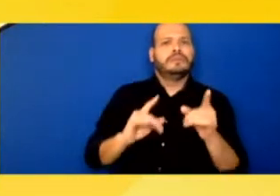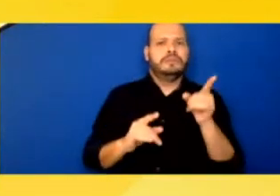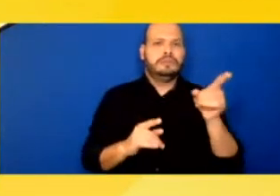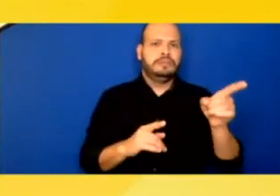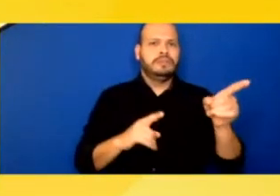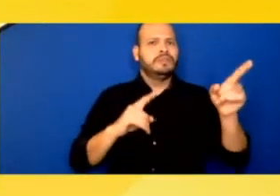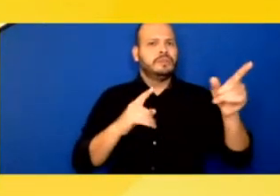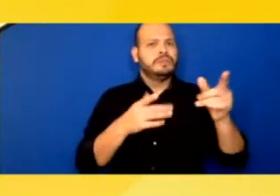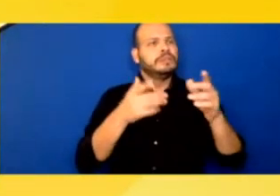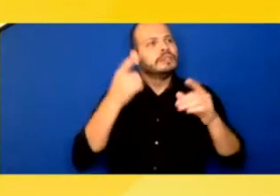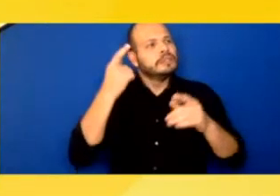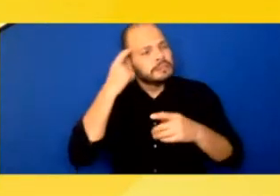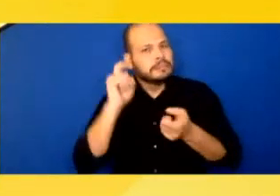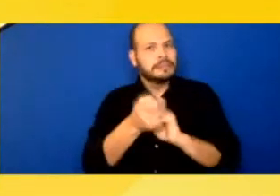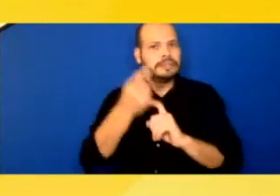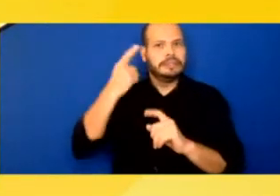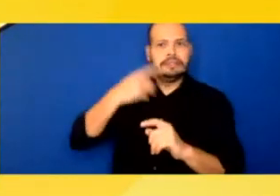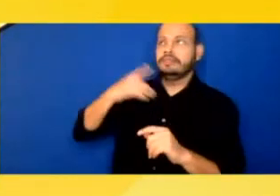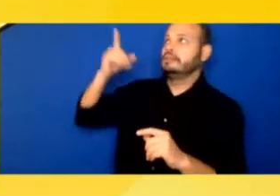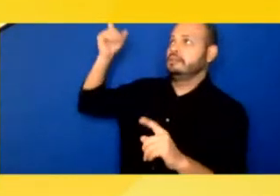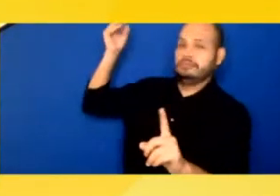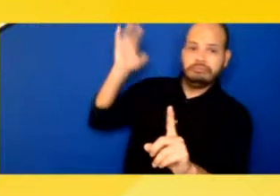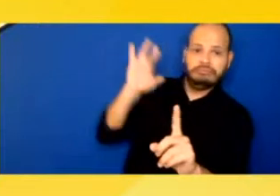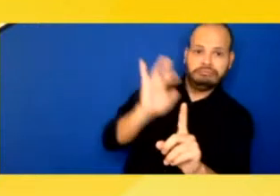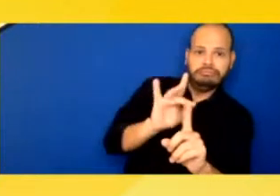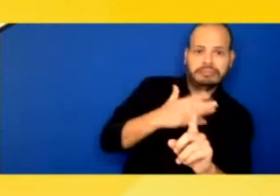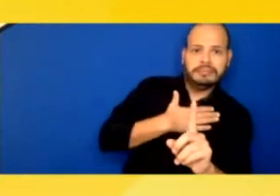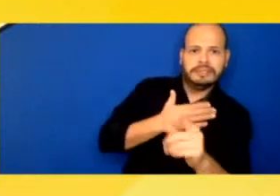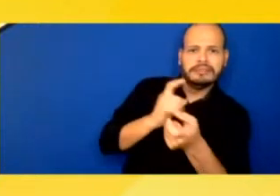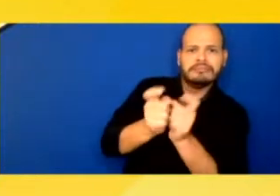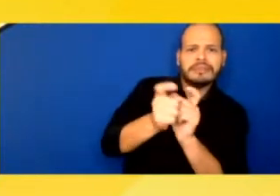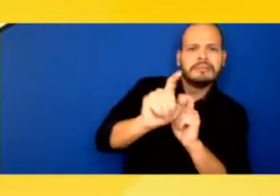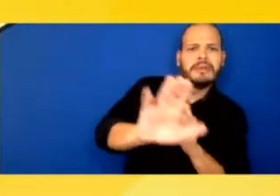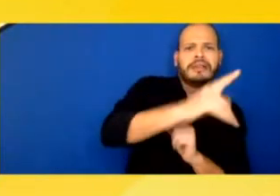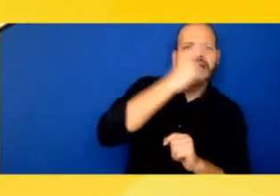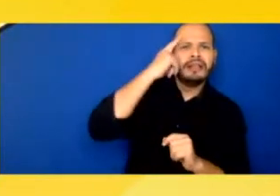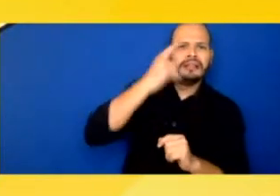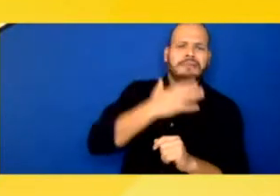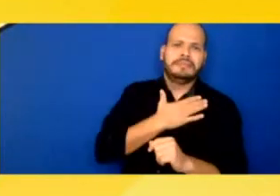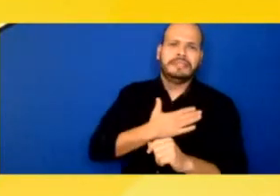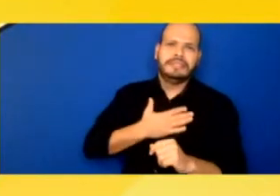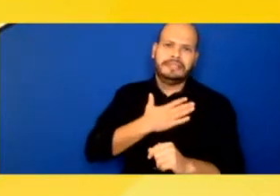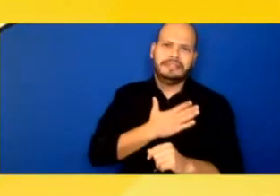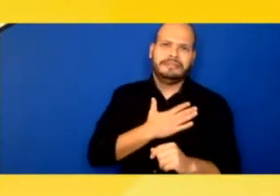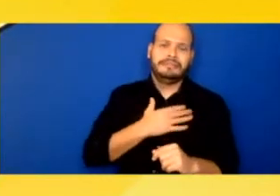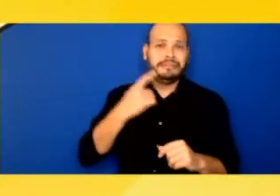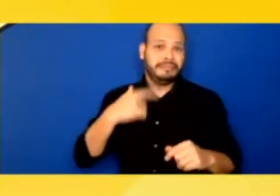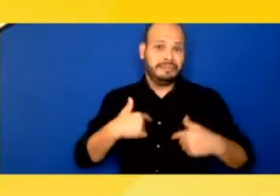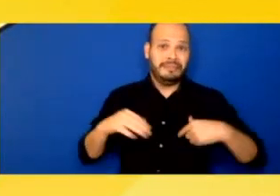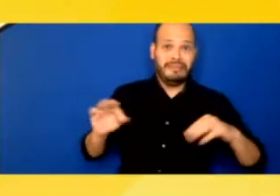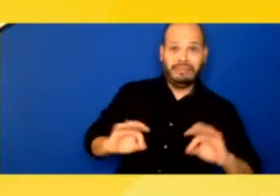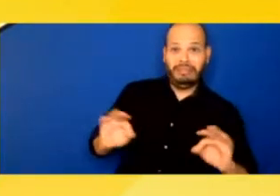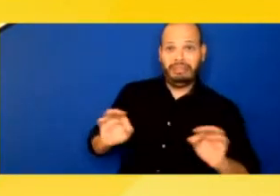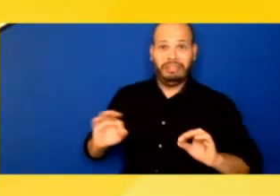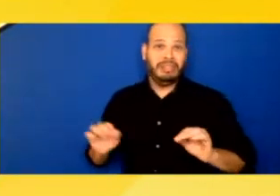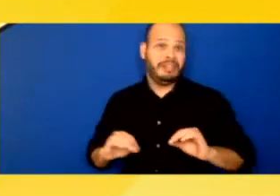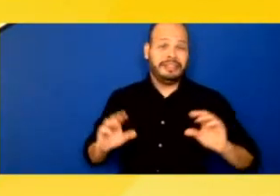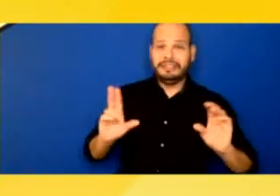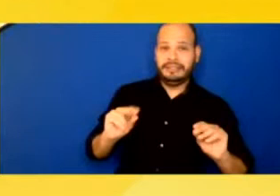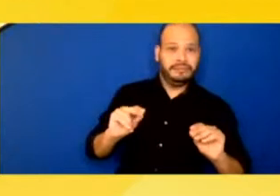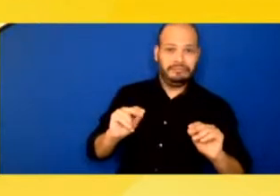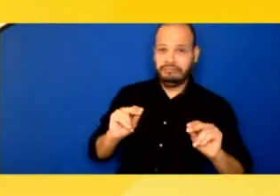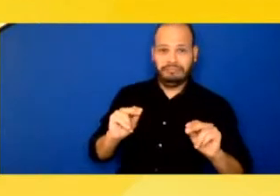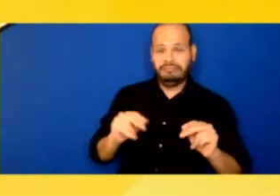your power, oh God, to make us fearless and unapologetic about the need for a revolution of values in our